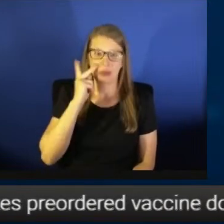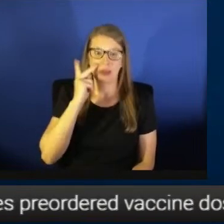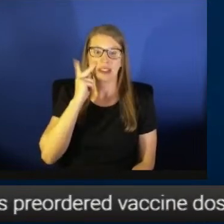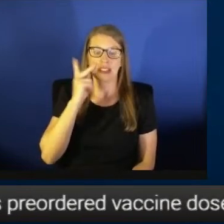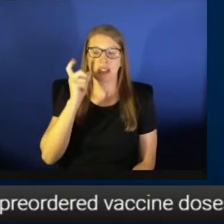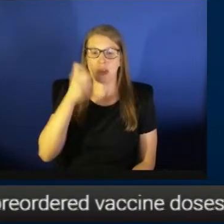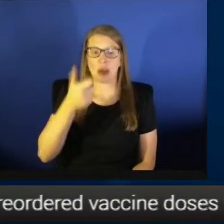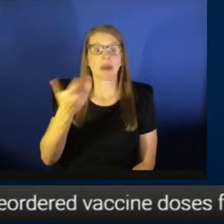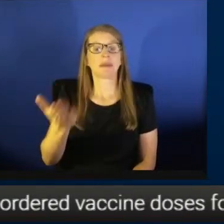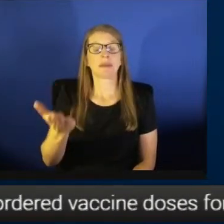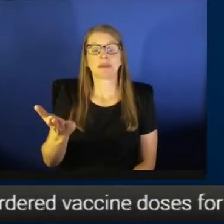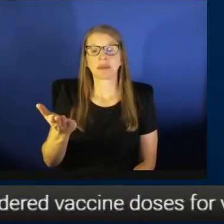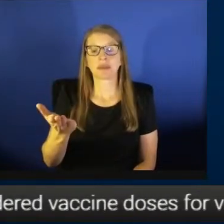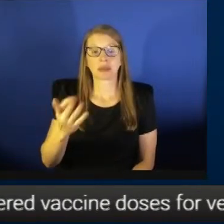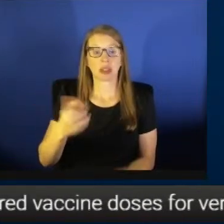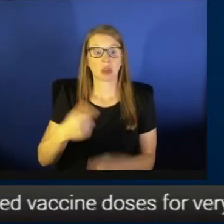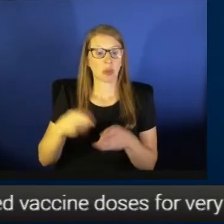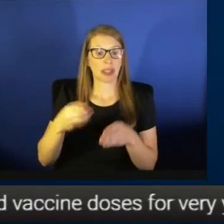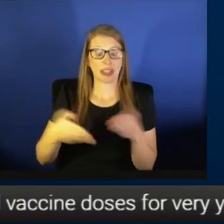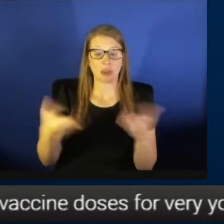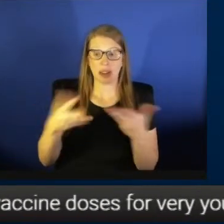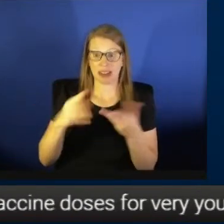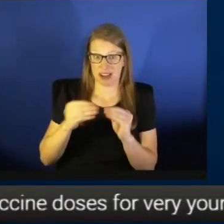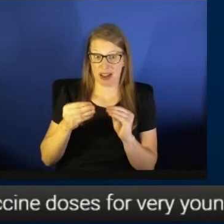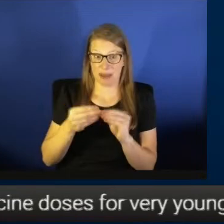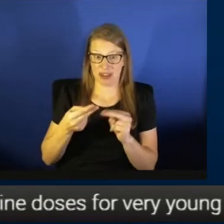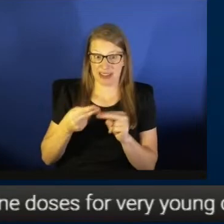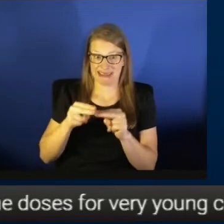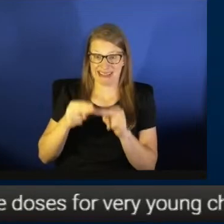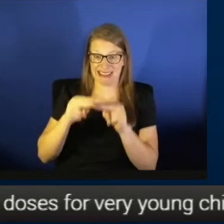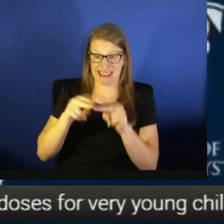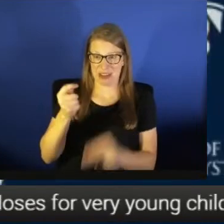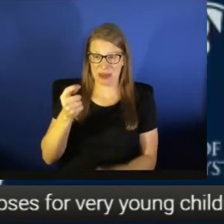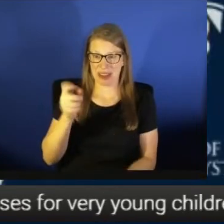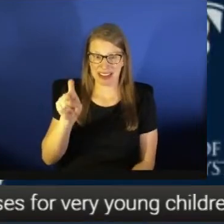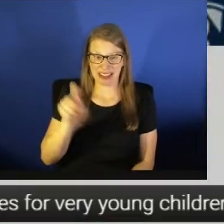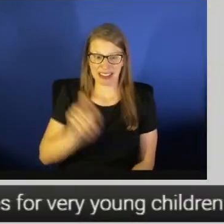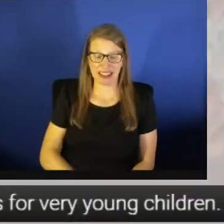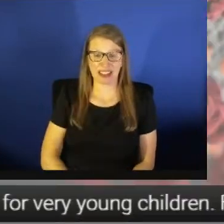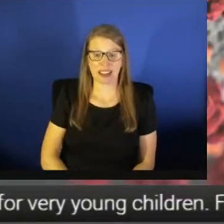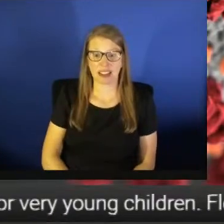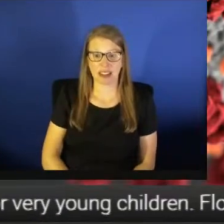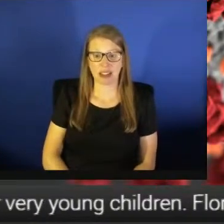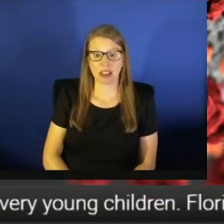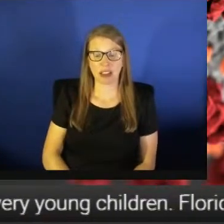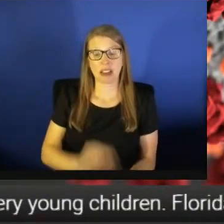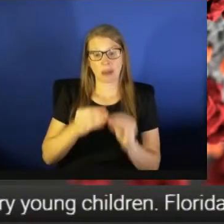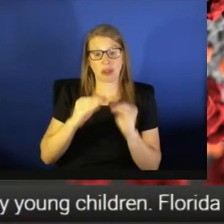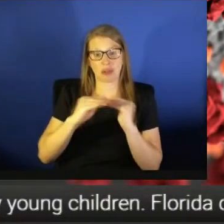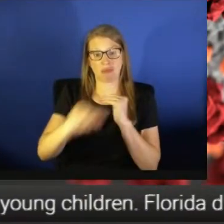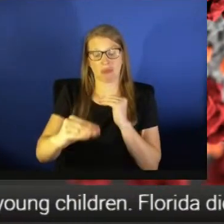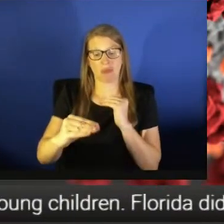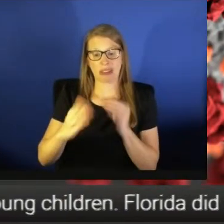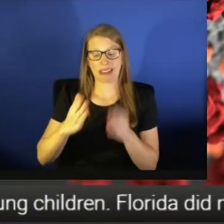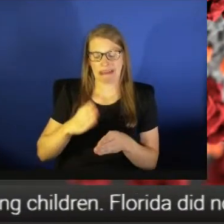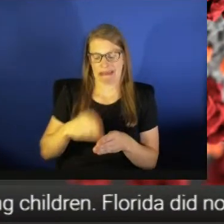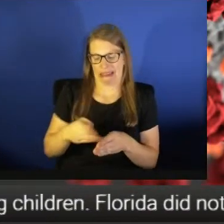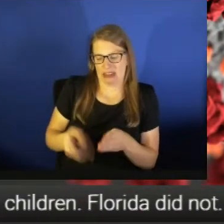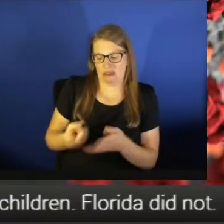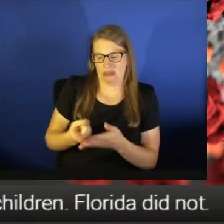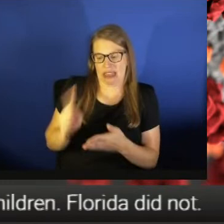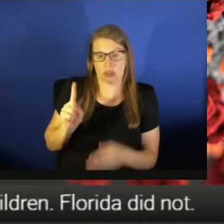What All right. coming out of this weekend? What are our numbers? Are they inching up a little bit? The numbers have been holding steady to where they were at the end of last week